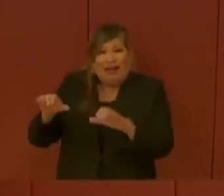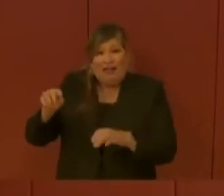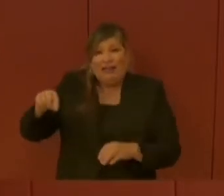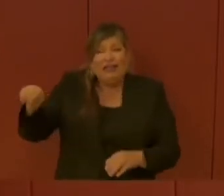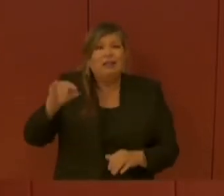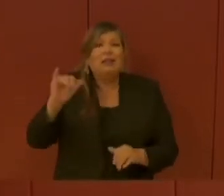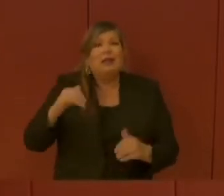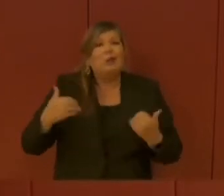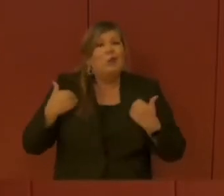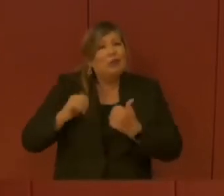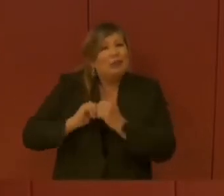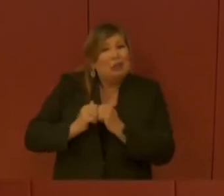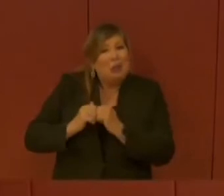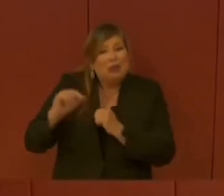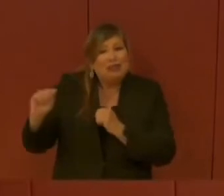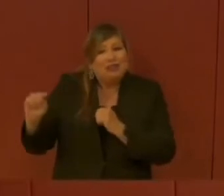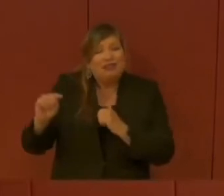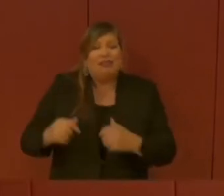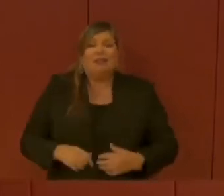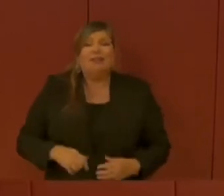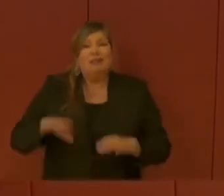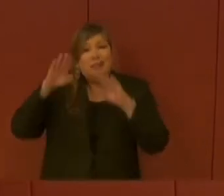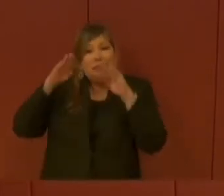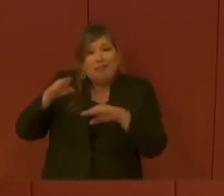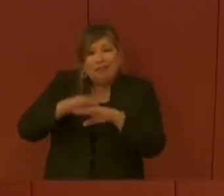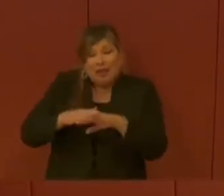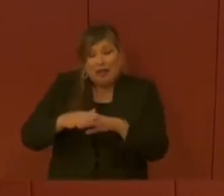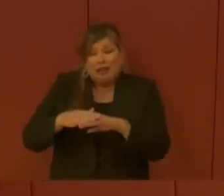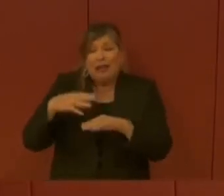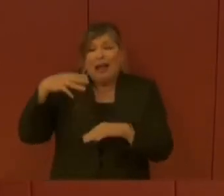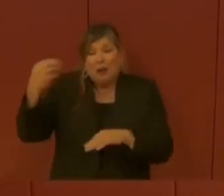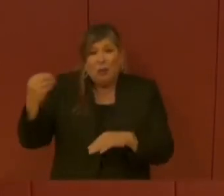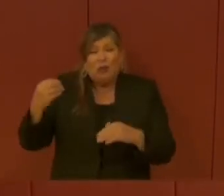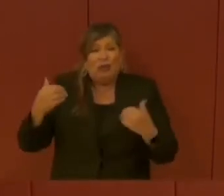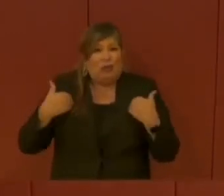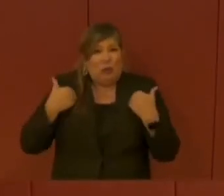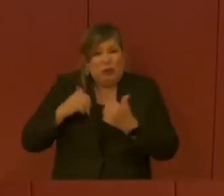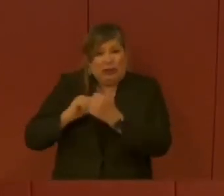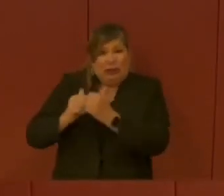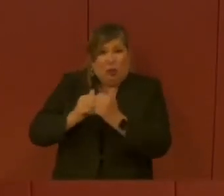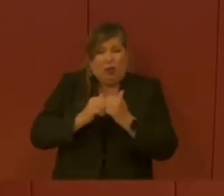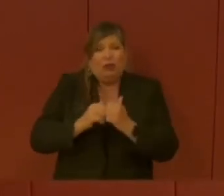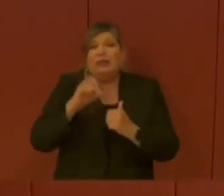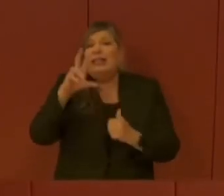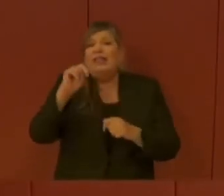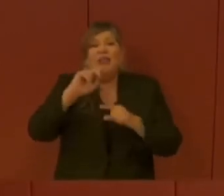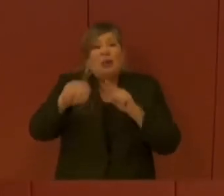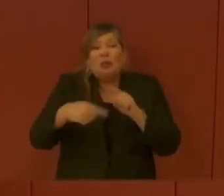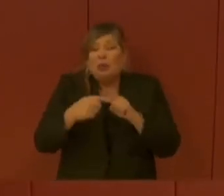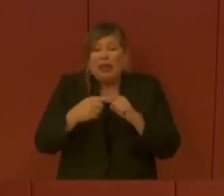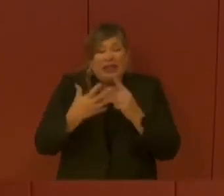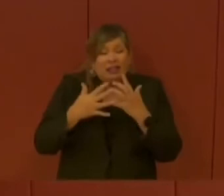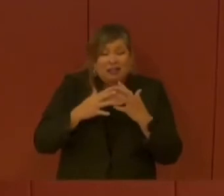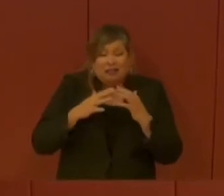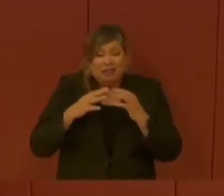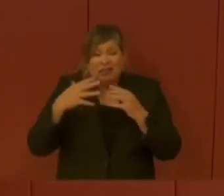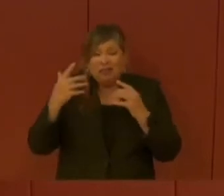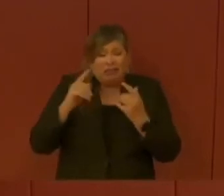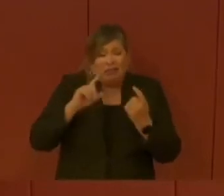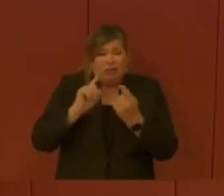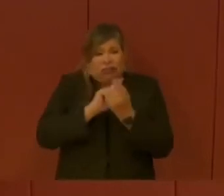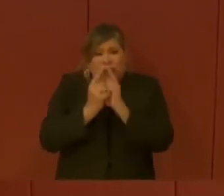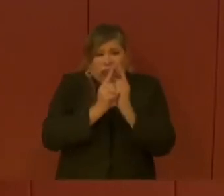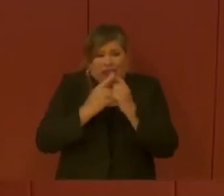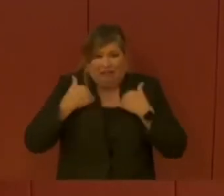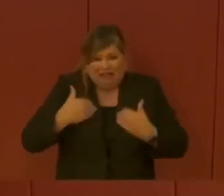youth sports. Our focus was on outdoor youth sports. Even when there's some contact, it can be done with masking pretty safely. So